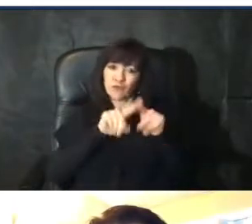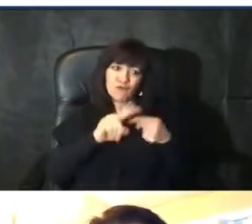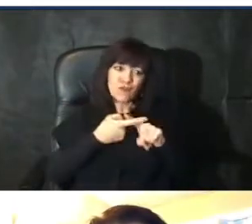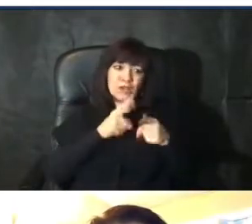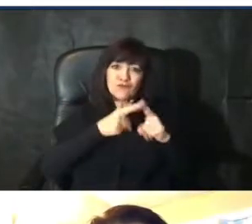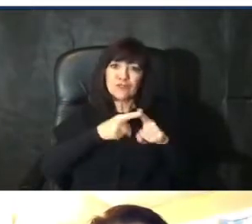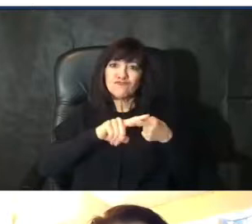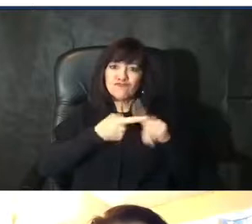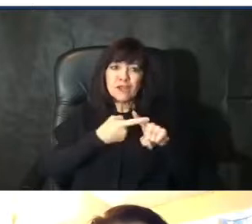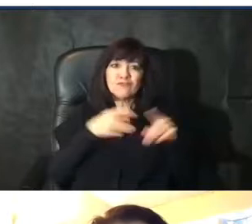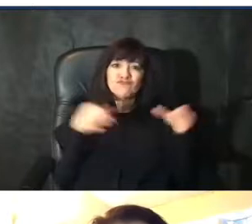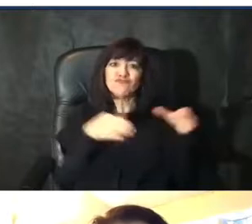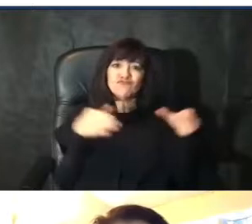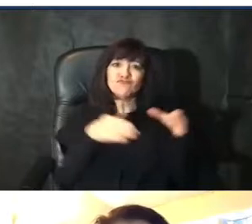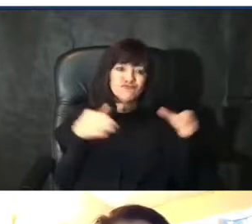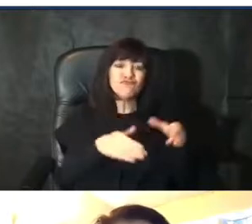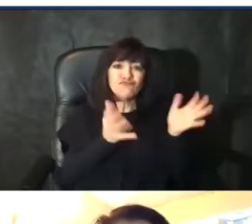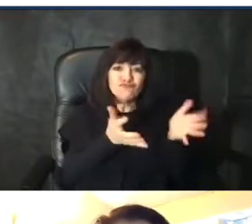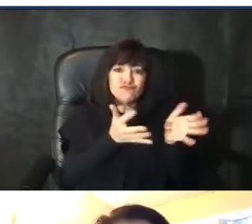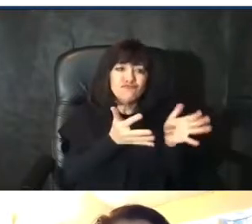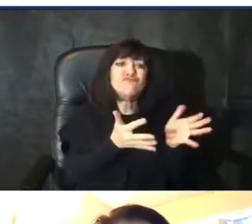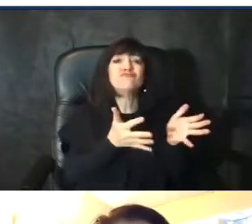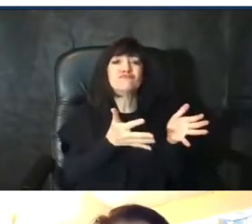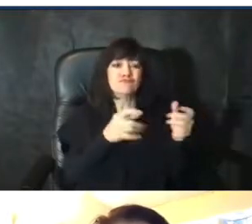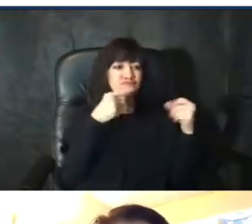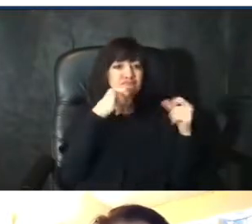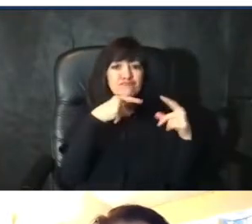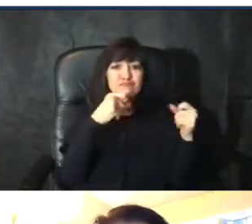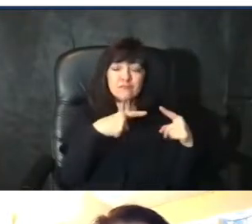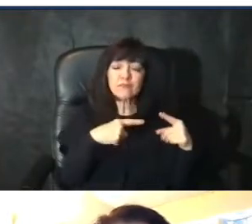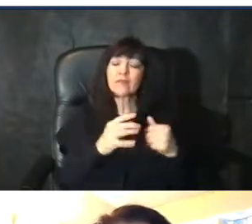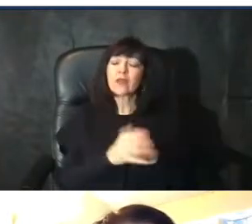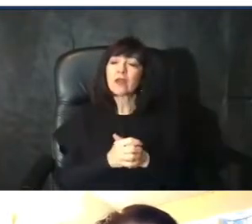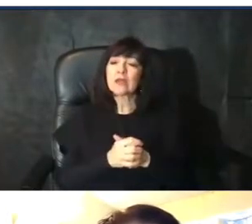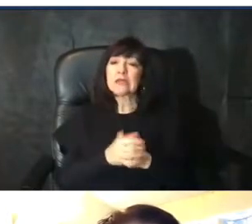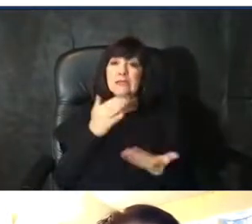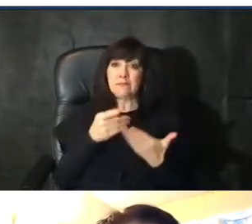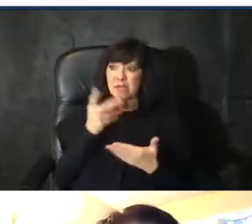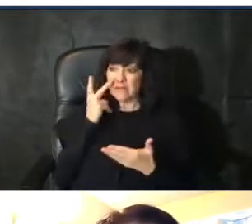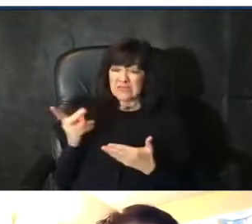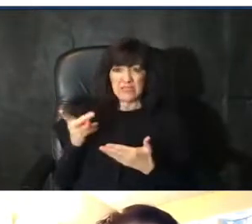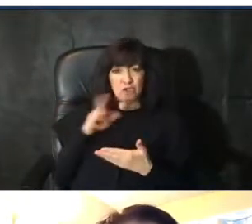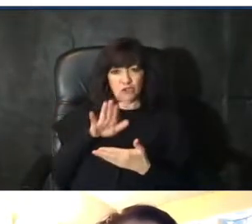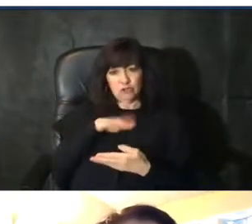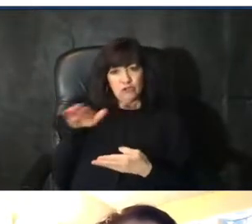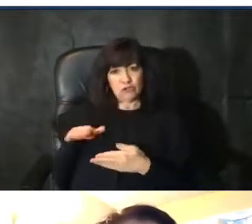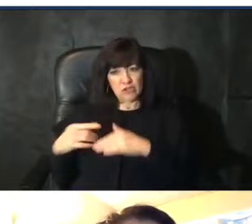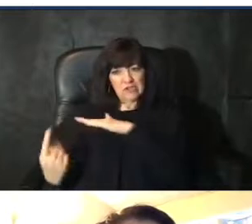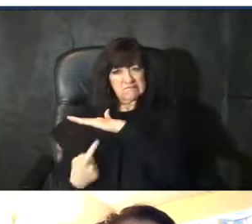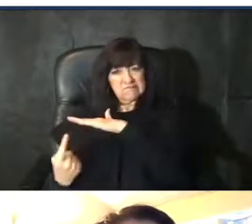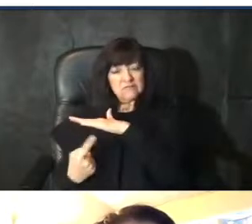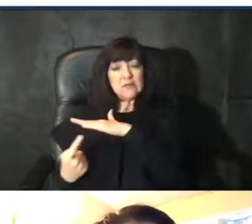struggling, possibly even feeling depressed. Some other things you might see are sadness, anger,